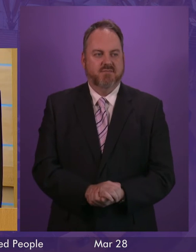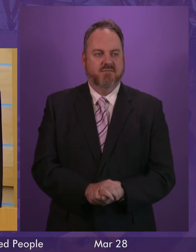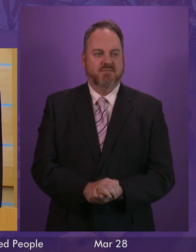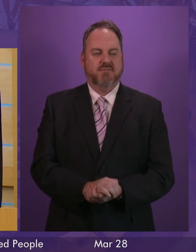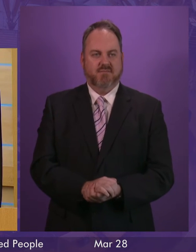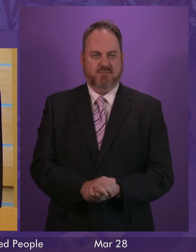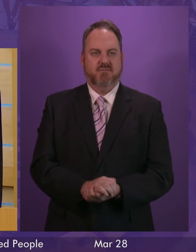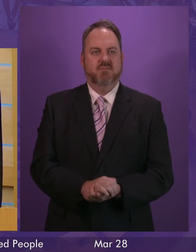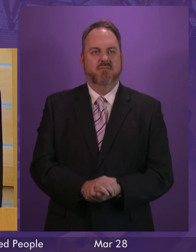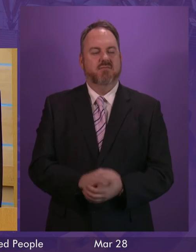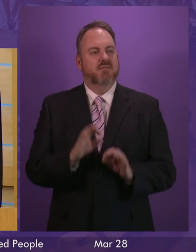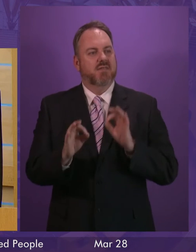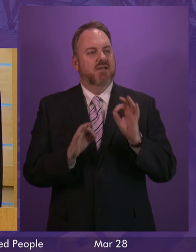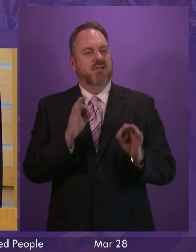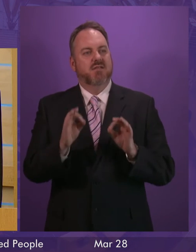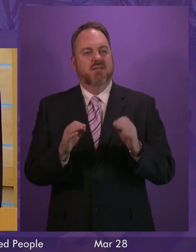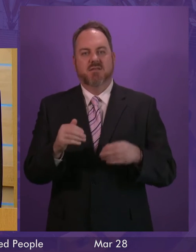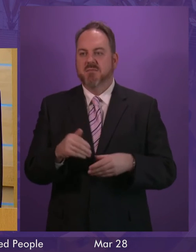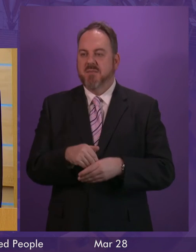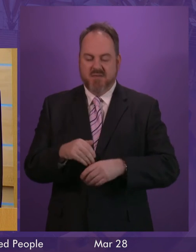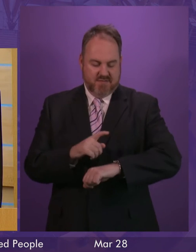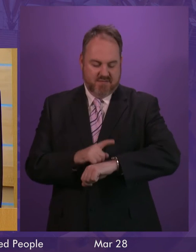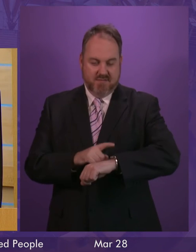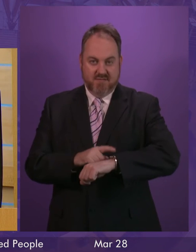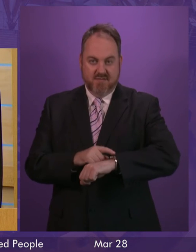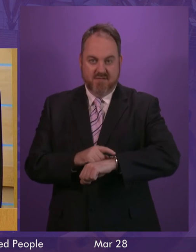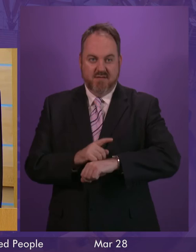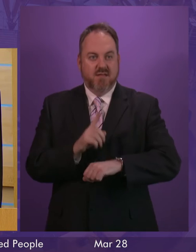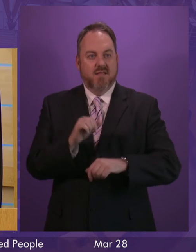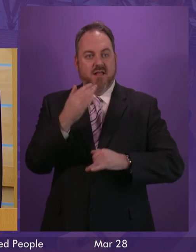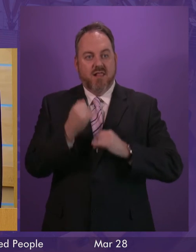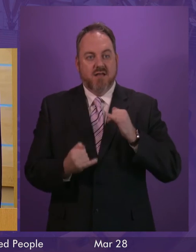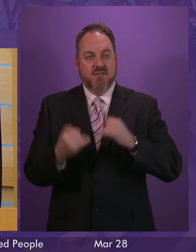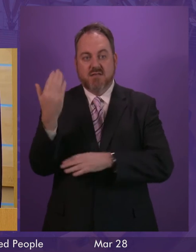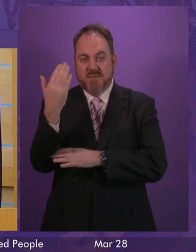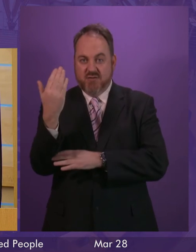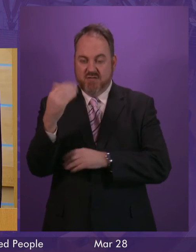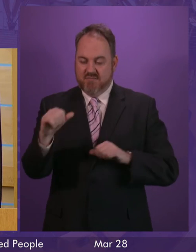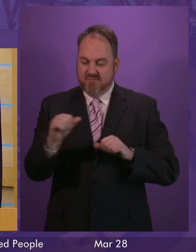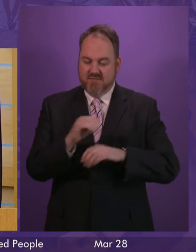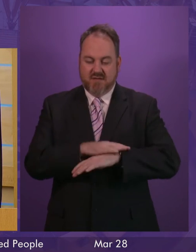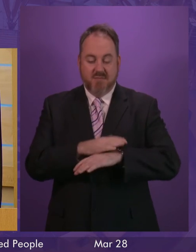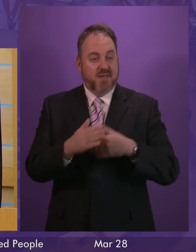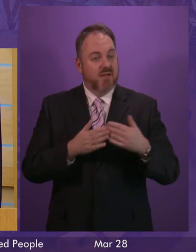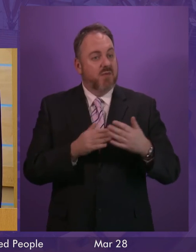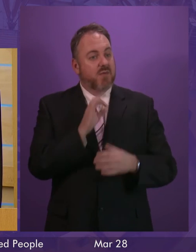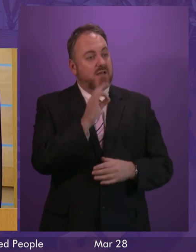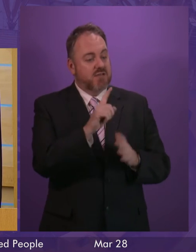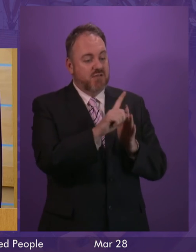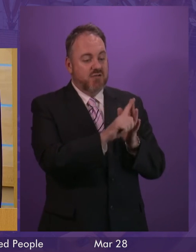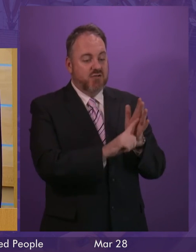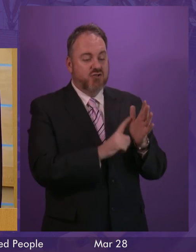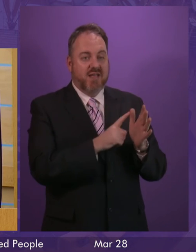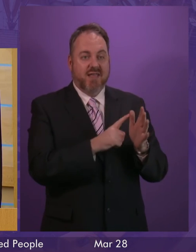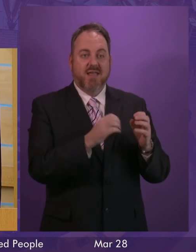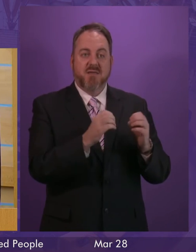May I give members notice that I may have to cut the length of the last speeches. Jackie Bailey to be followed by